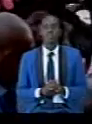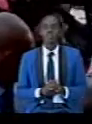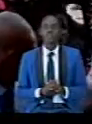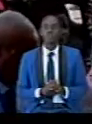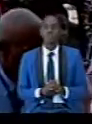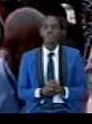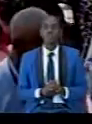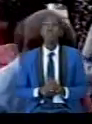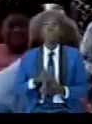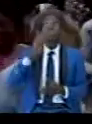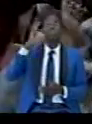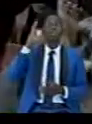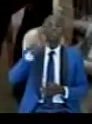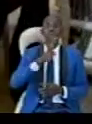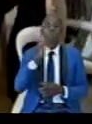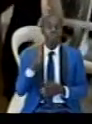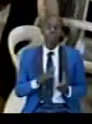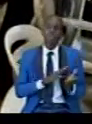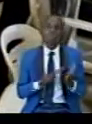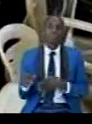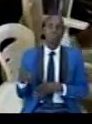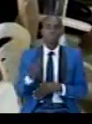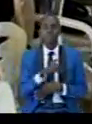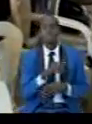He'll never leave you.